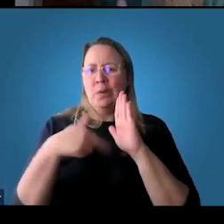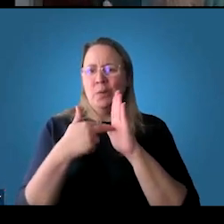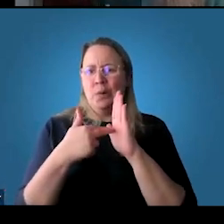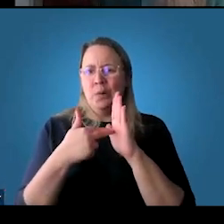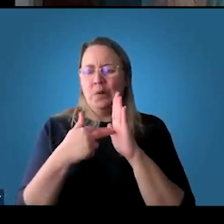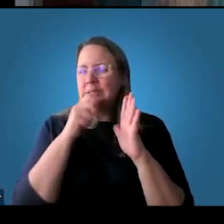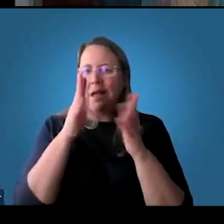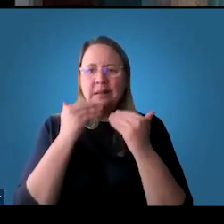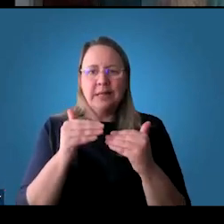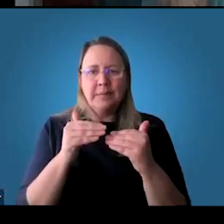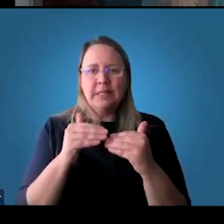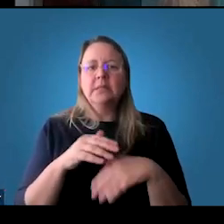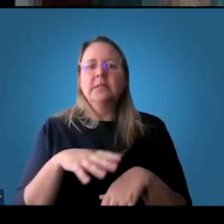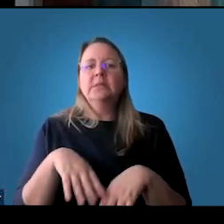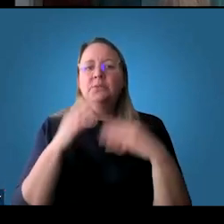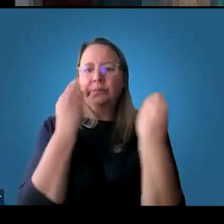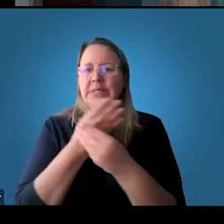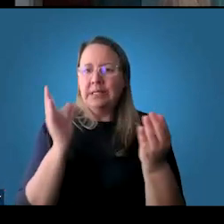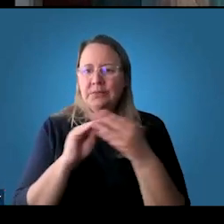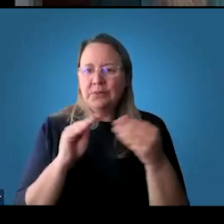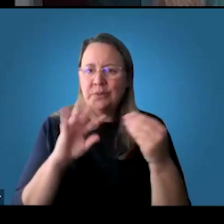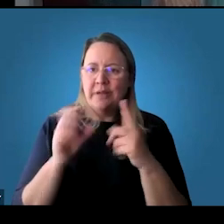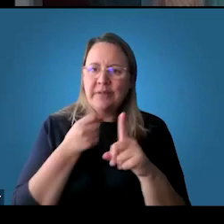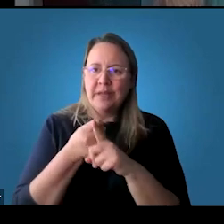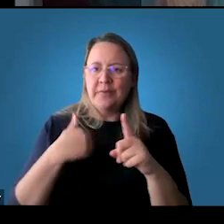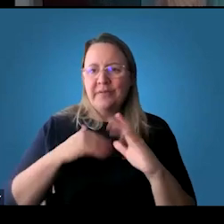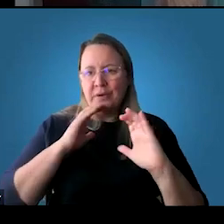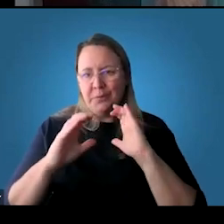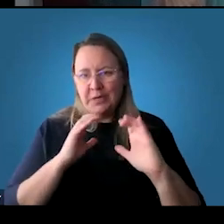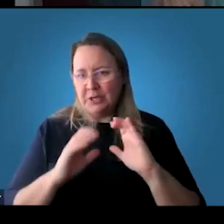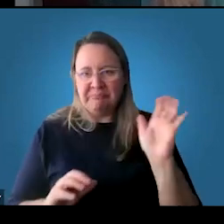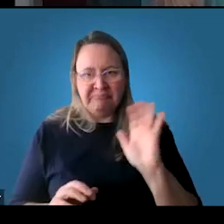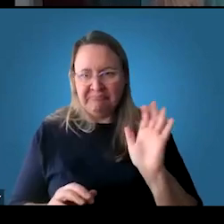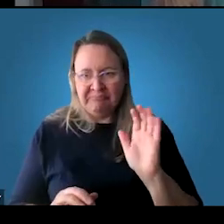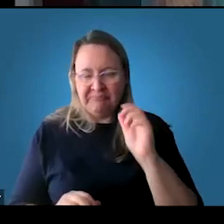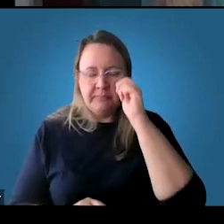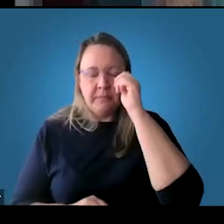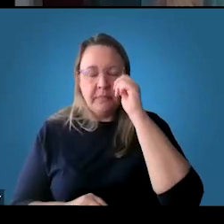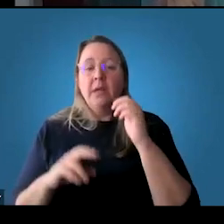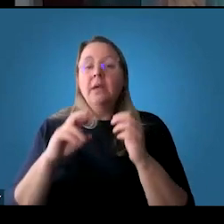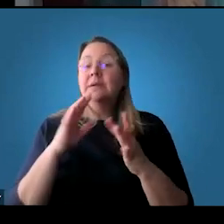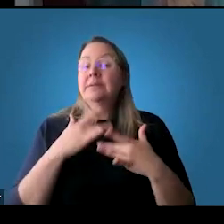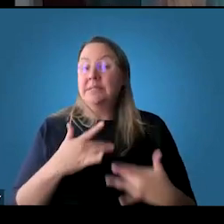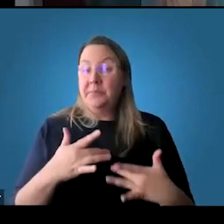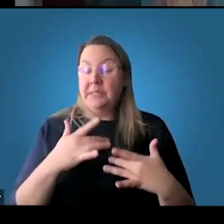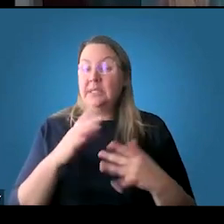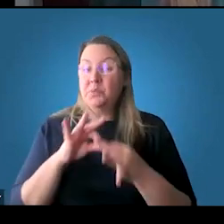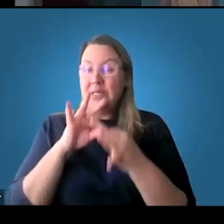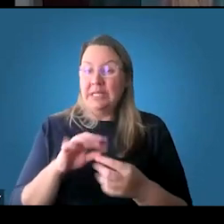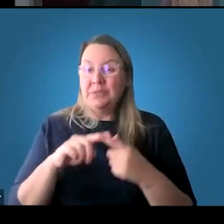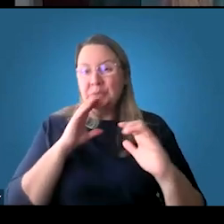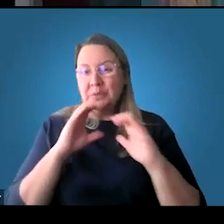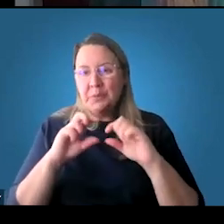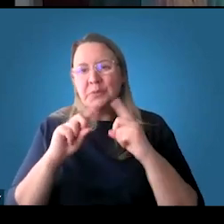limited to telling the story of the impact of our communications. It also typically falls to the